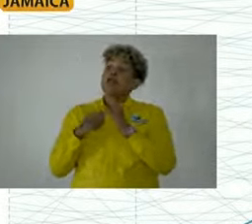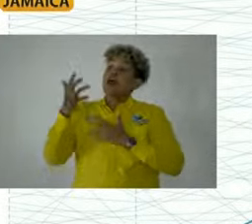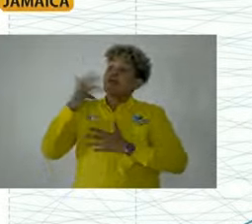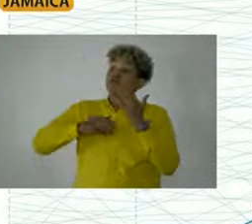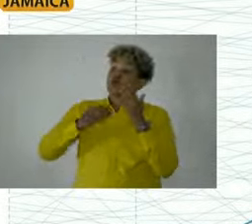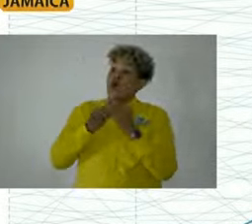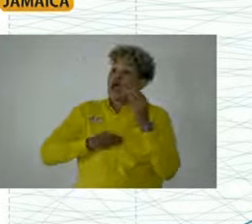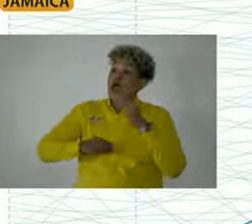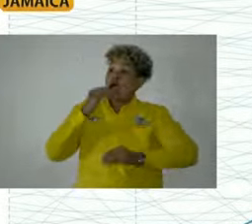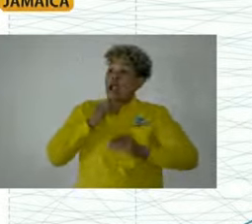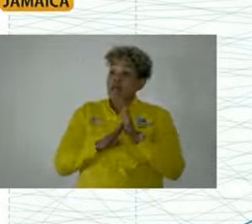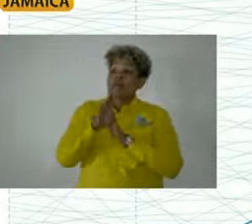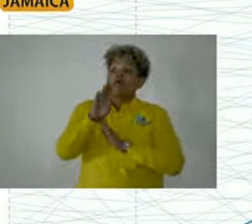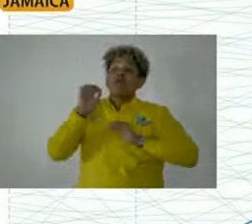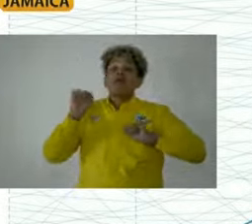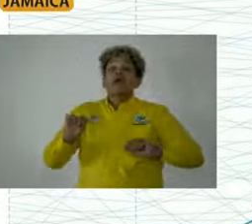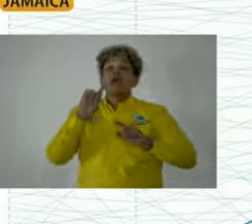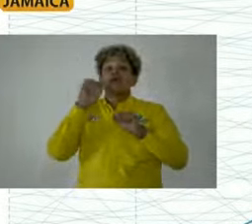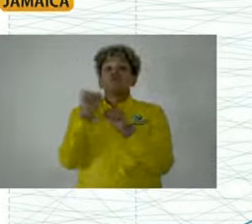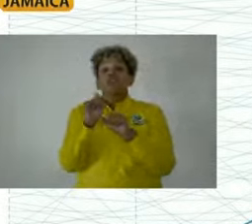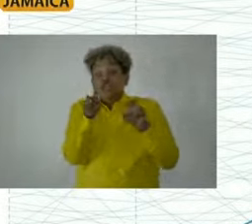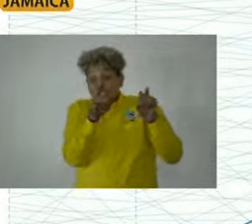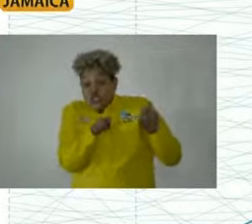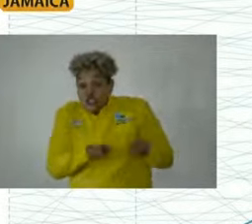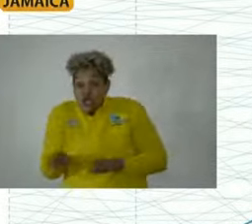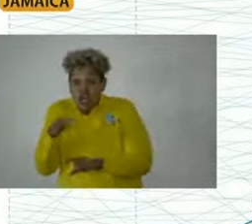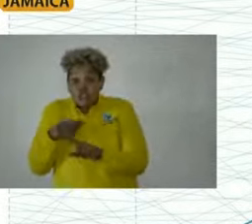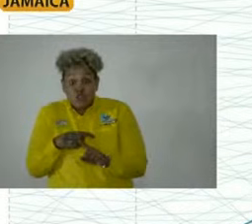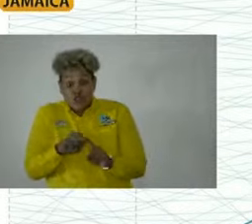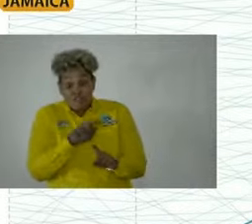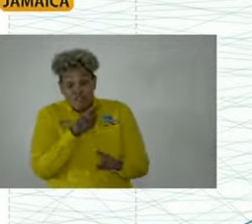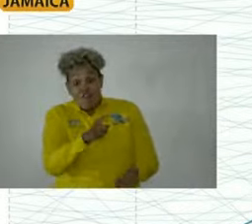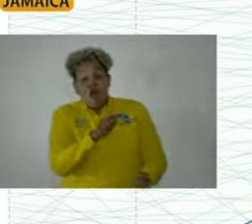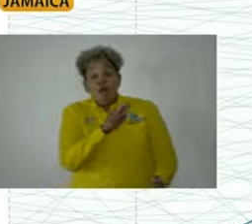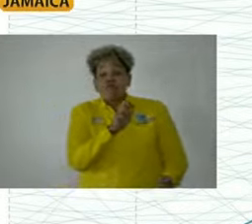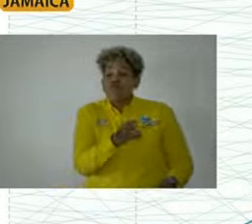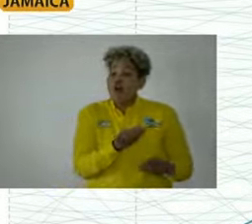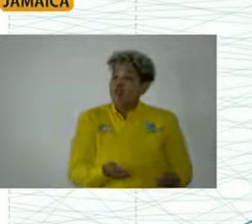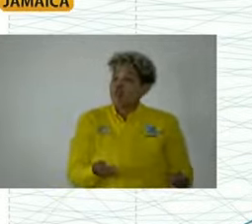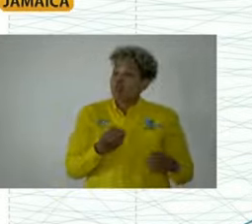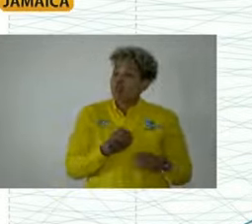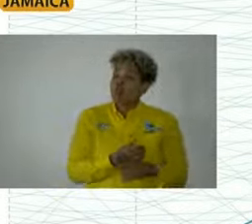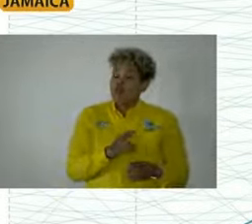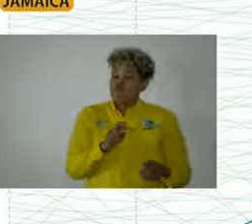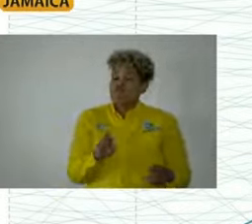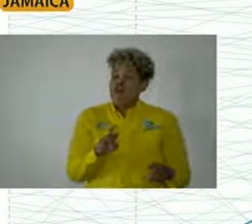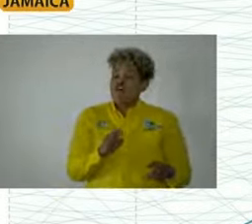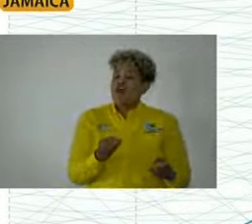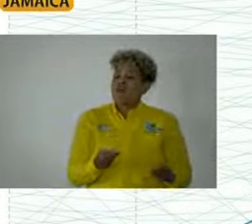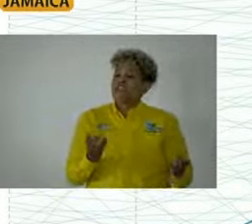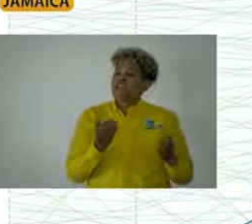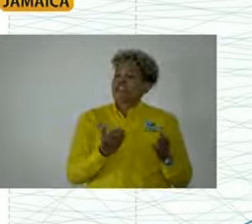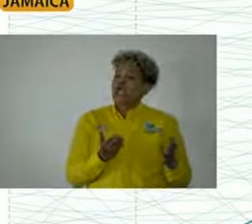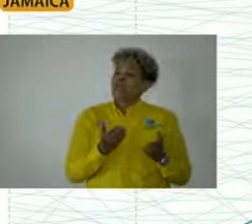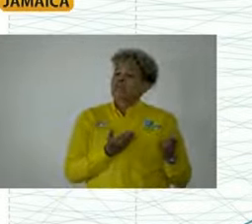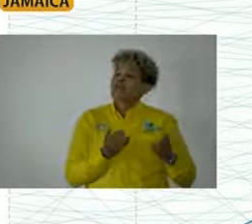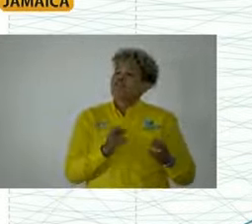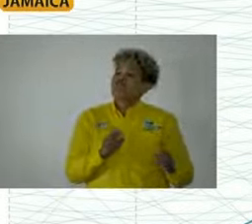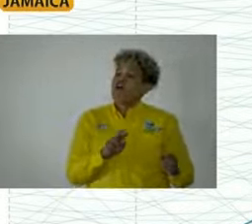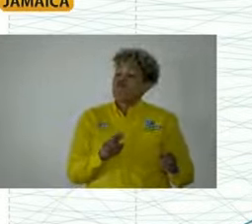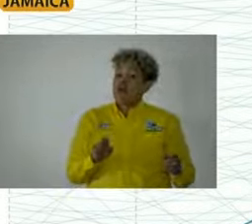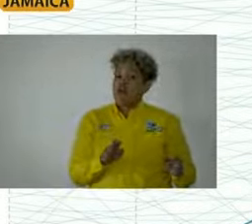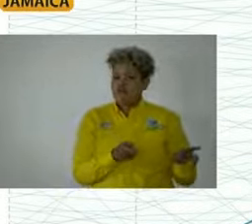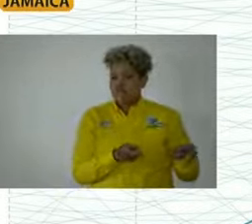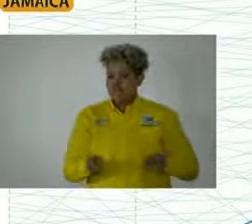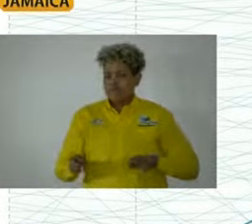socioeconomic development that can transition us from a raw materials and raw services economy to one of